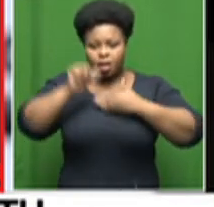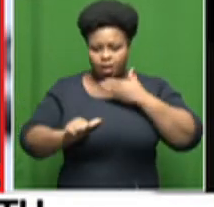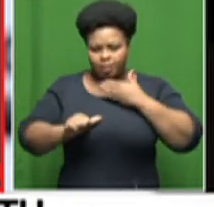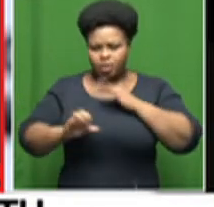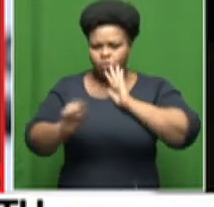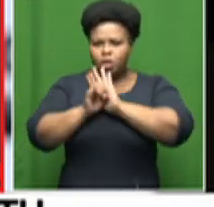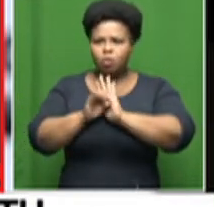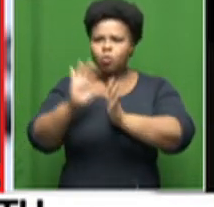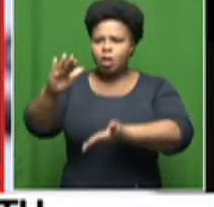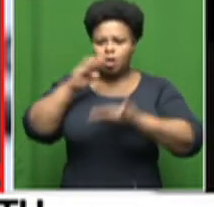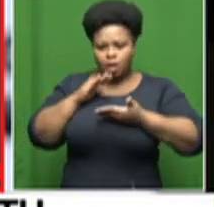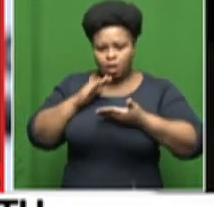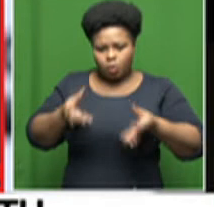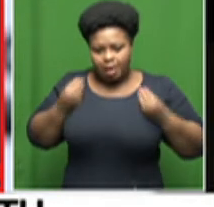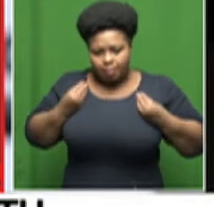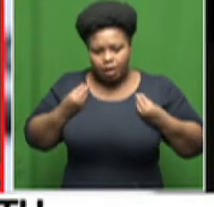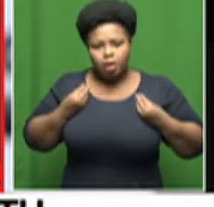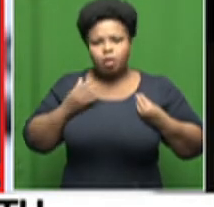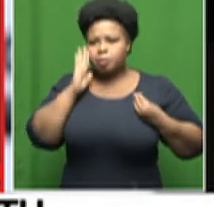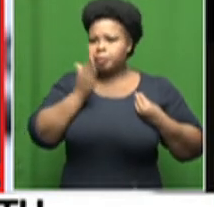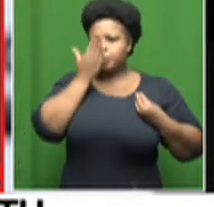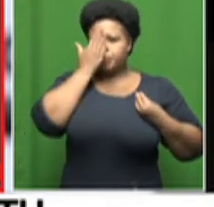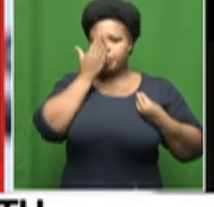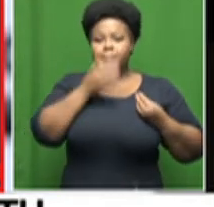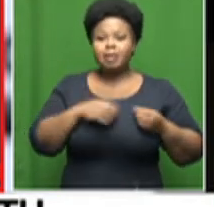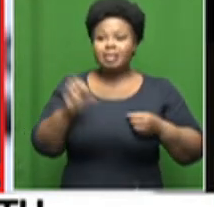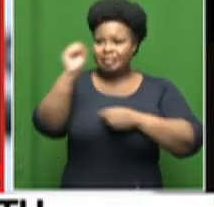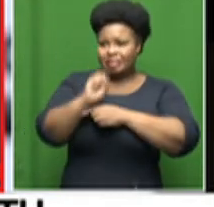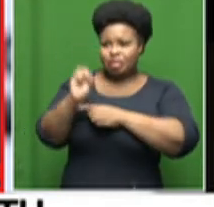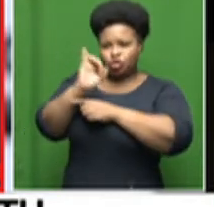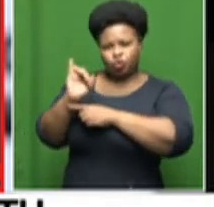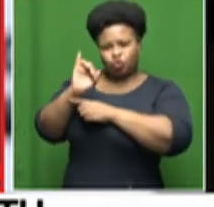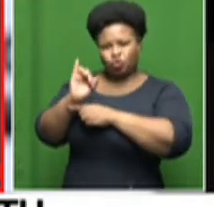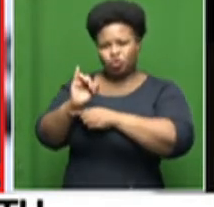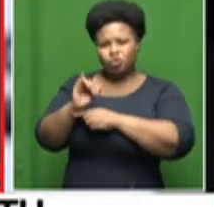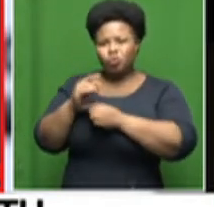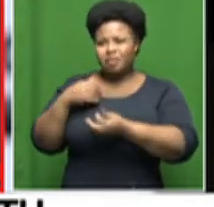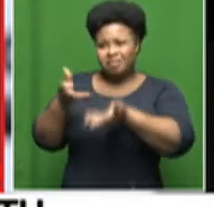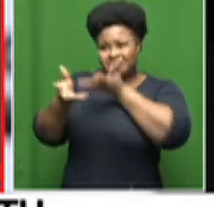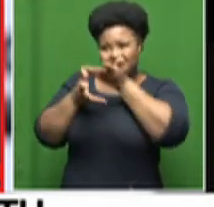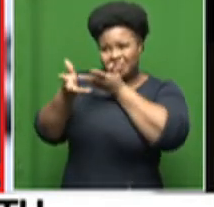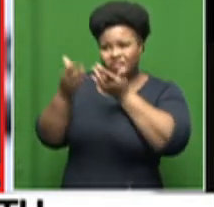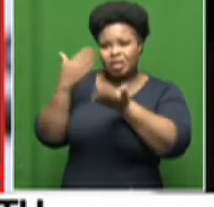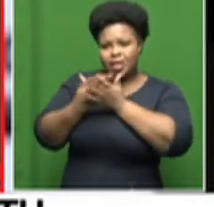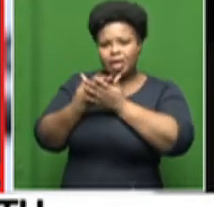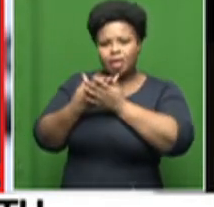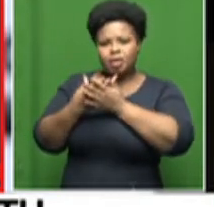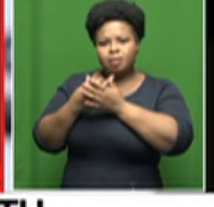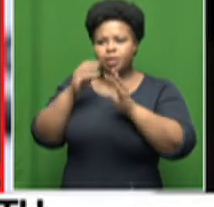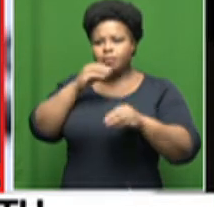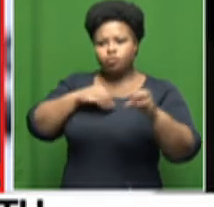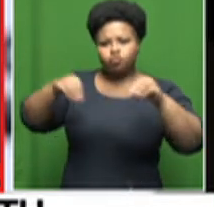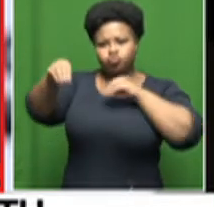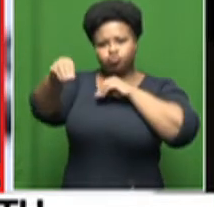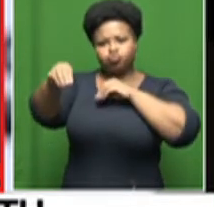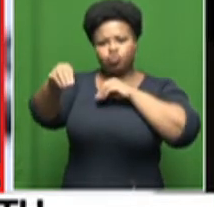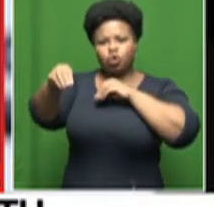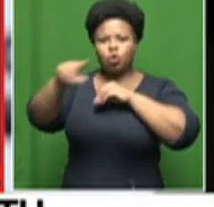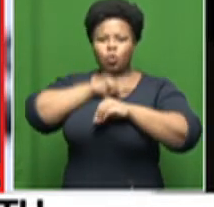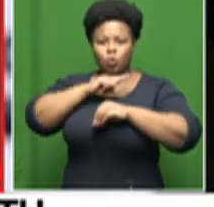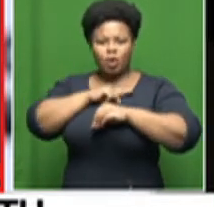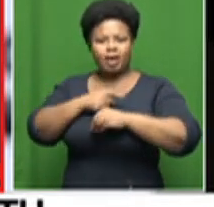upon arrival. So we've engaged Serum Institute for an extension on the date, if that's possible, or an exchange of the stock so that